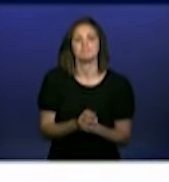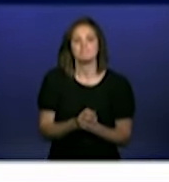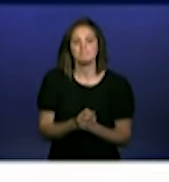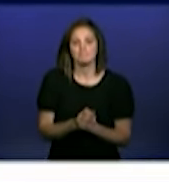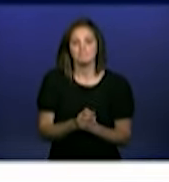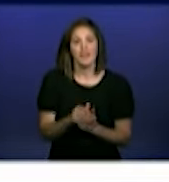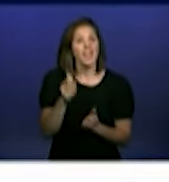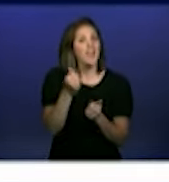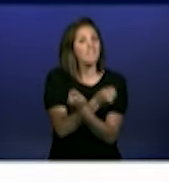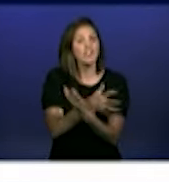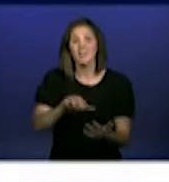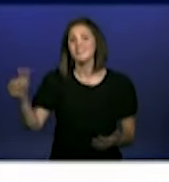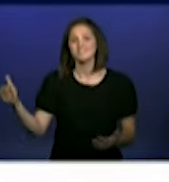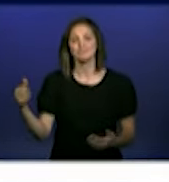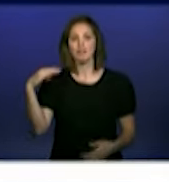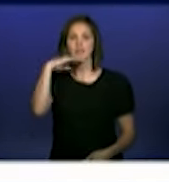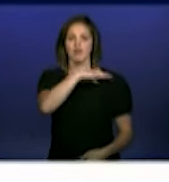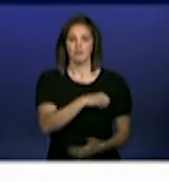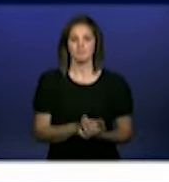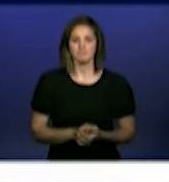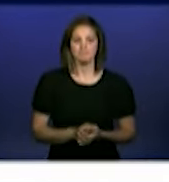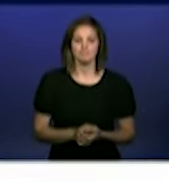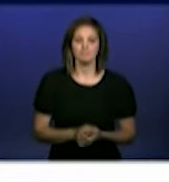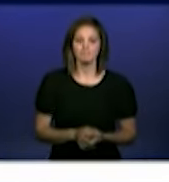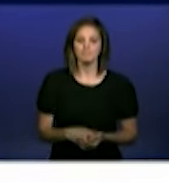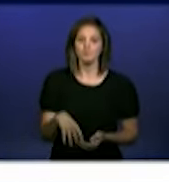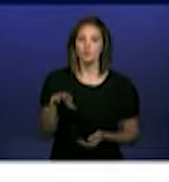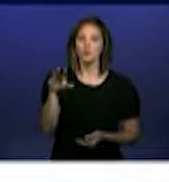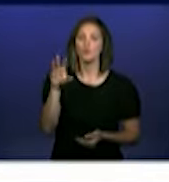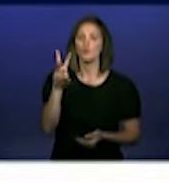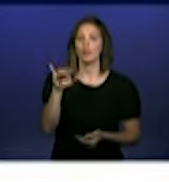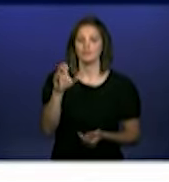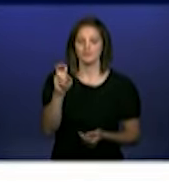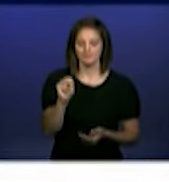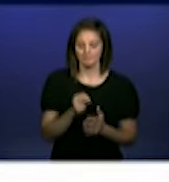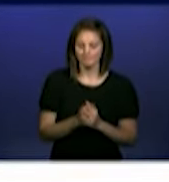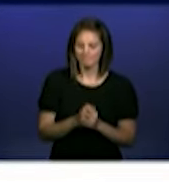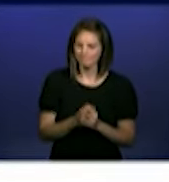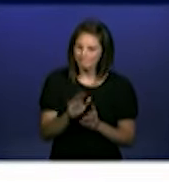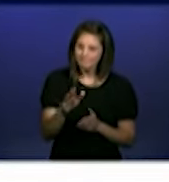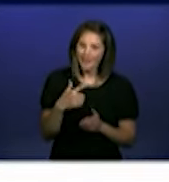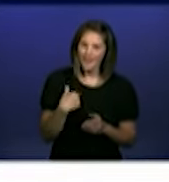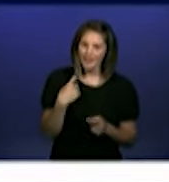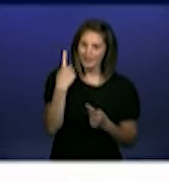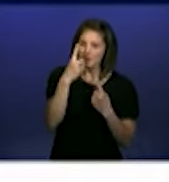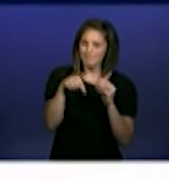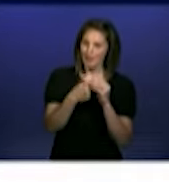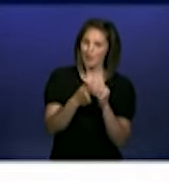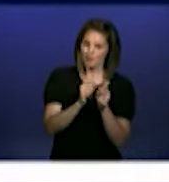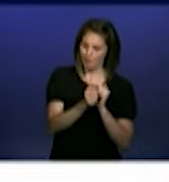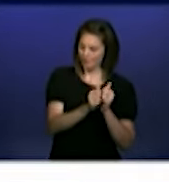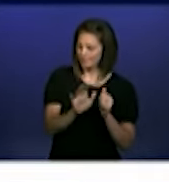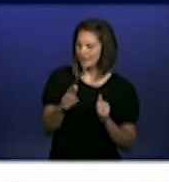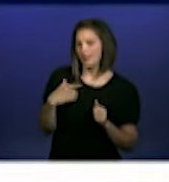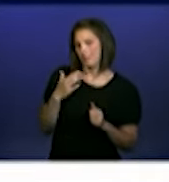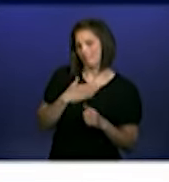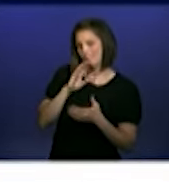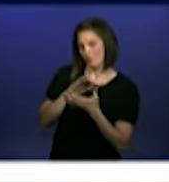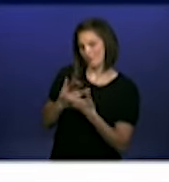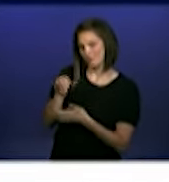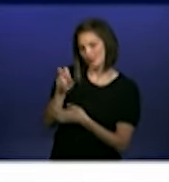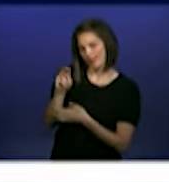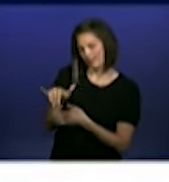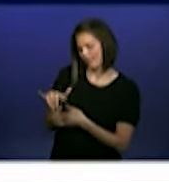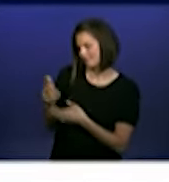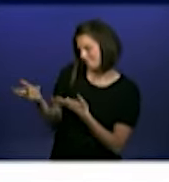Wilson, your response for the next minute. You know, when I was thinking about running for this, I was actually talking with my wife, Jenny, about it. And